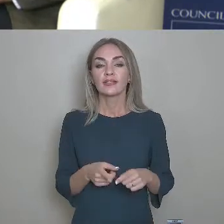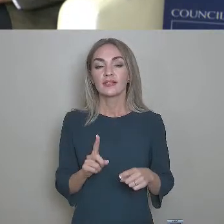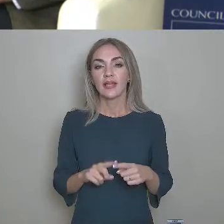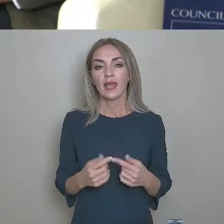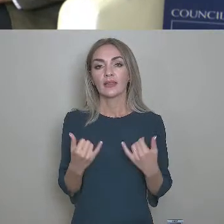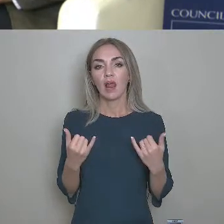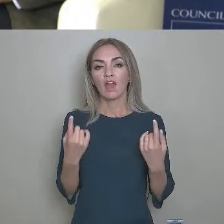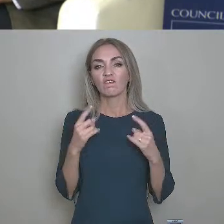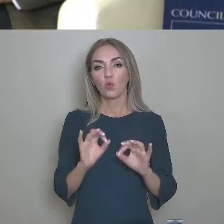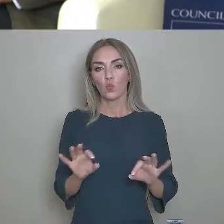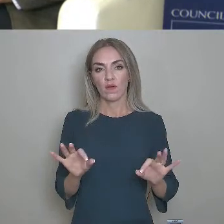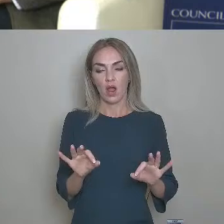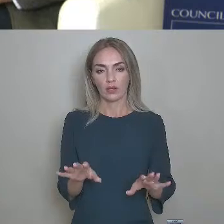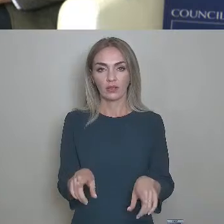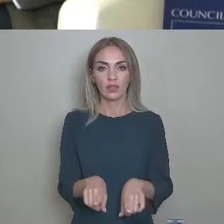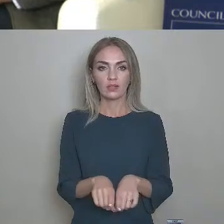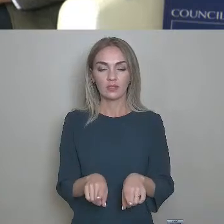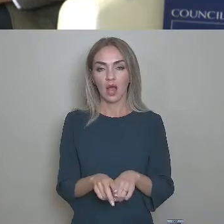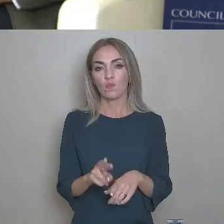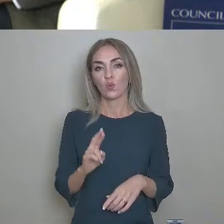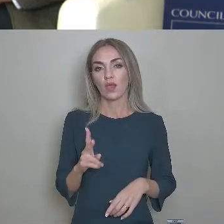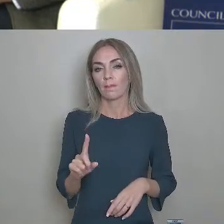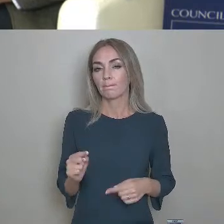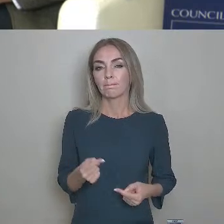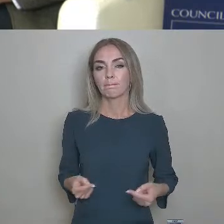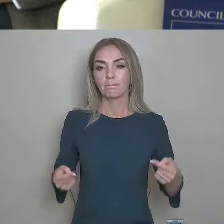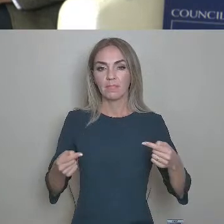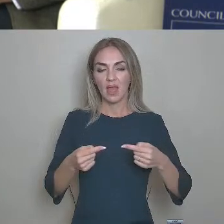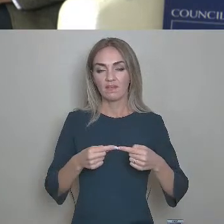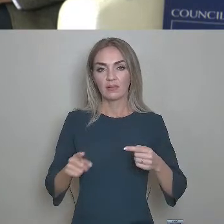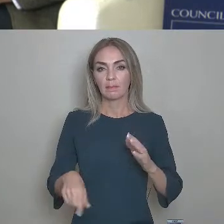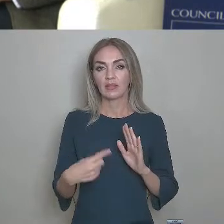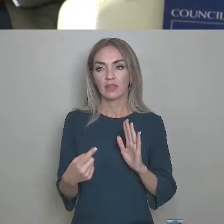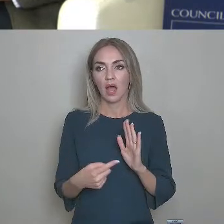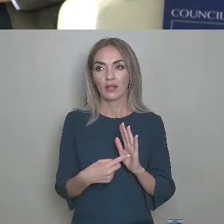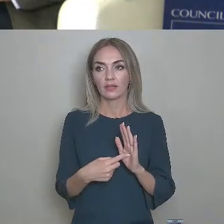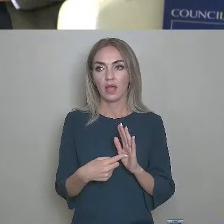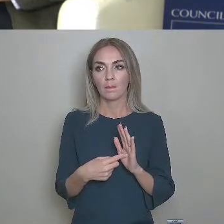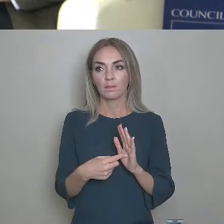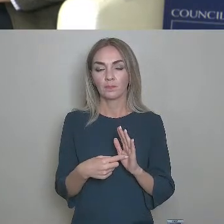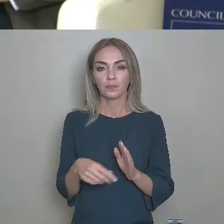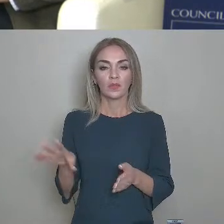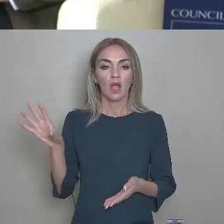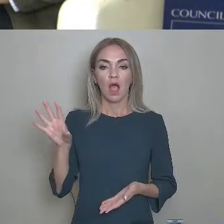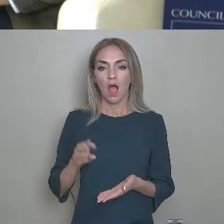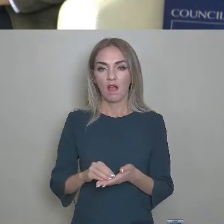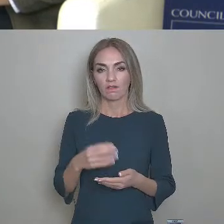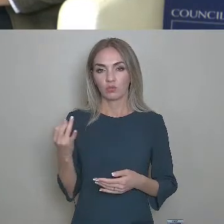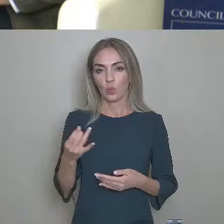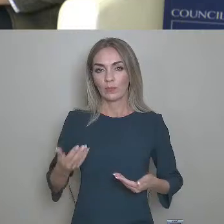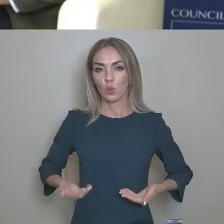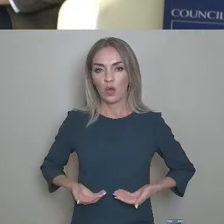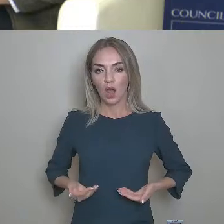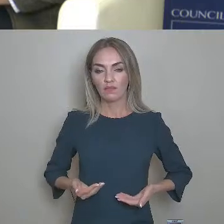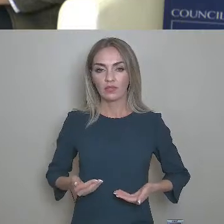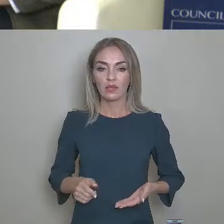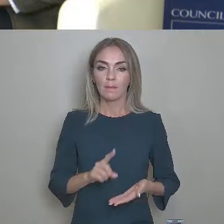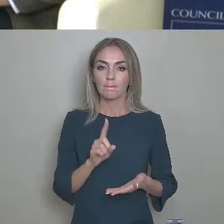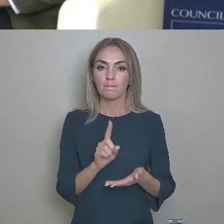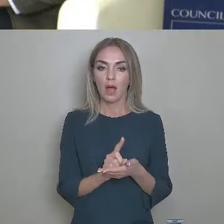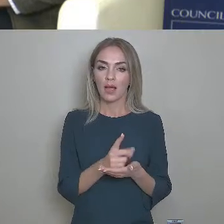had this as a requirement. This statement, this kind of document is more for general awareness. So that